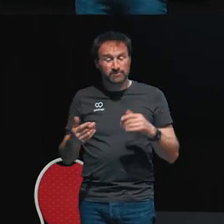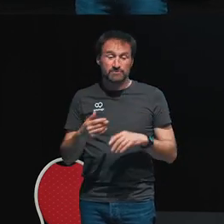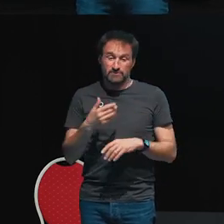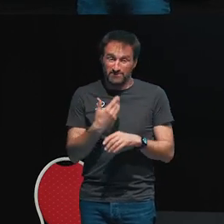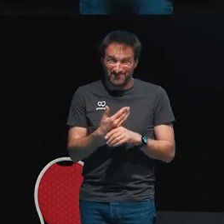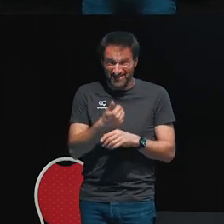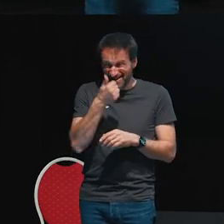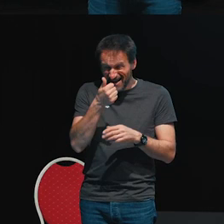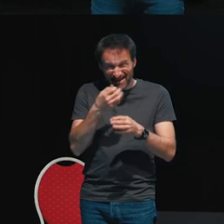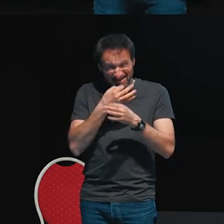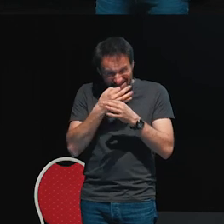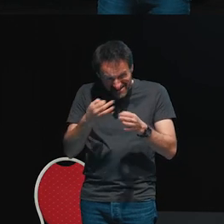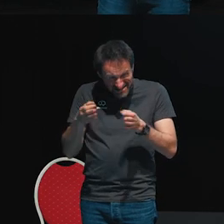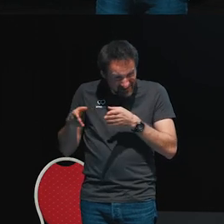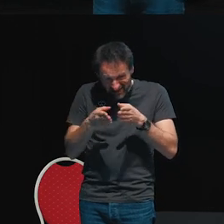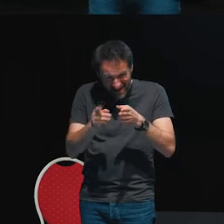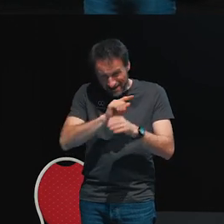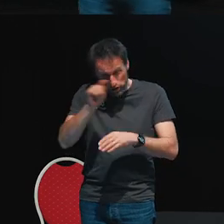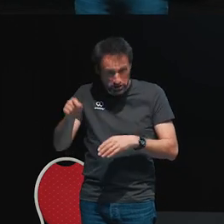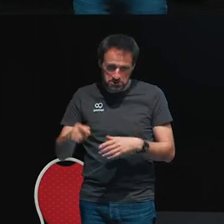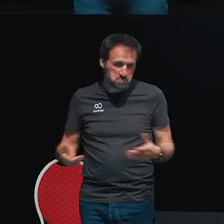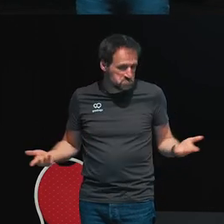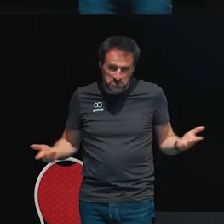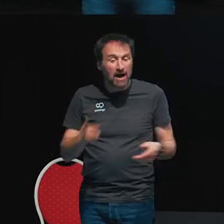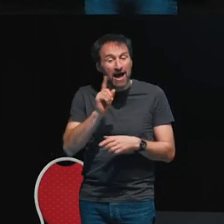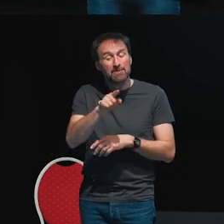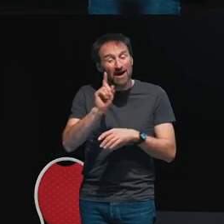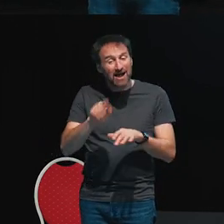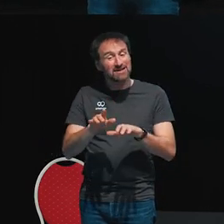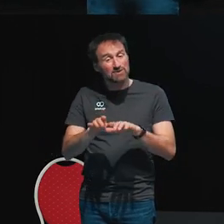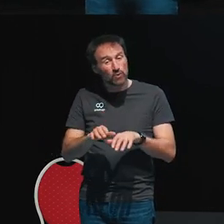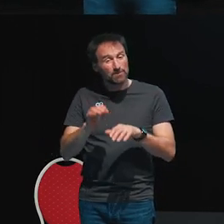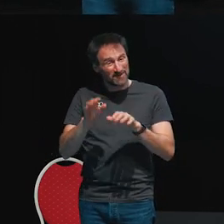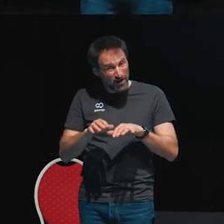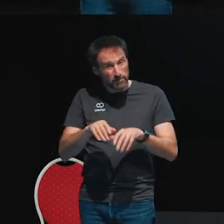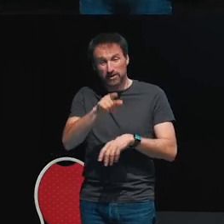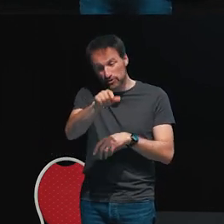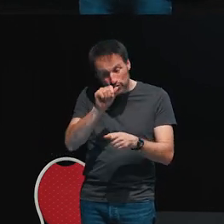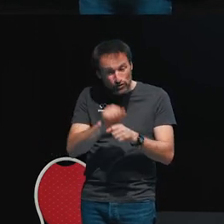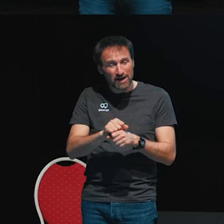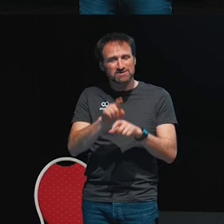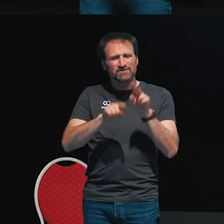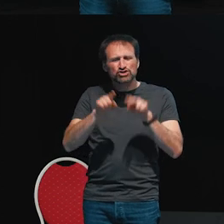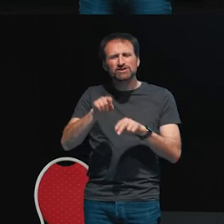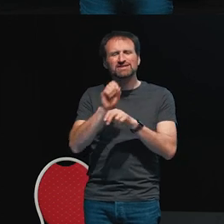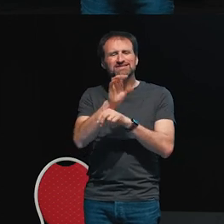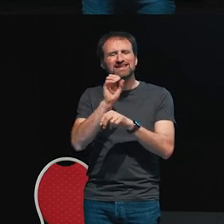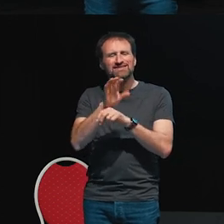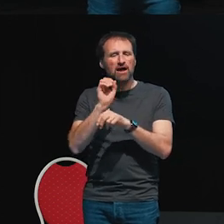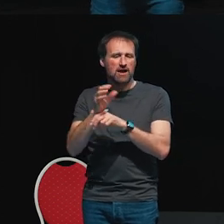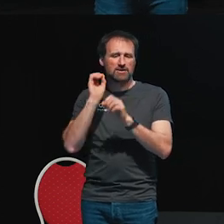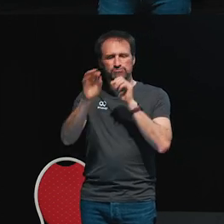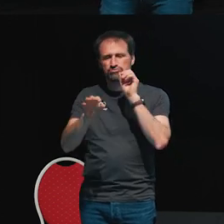definite path. But as a web developer, you can get signal along the way. And those signals are like, look at